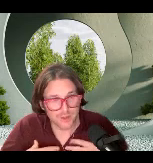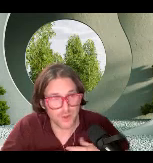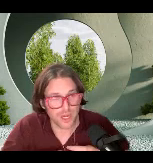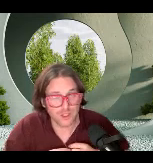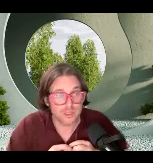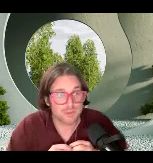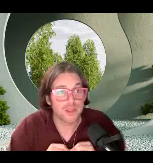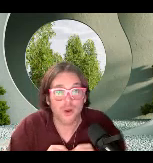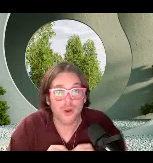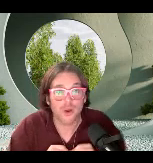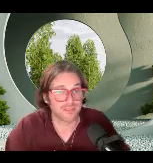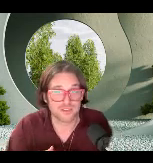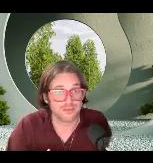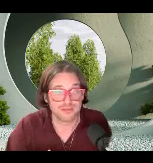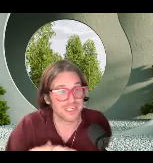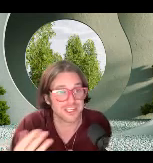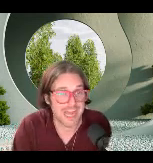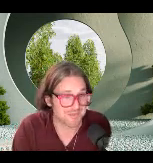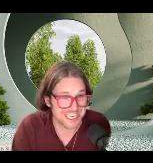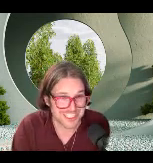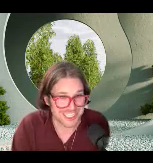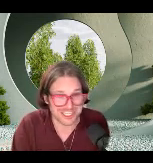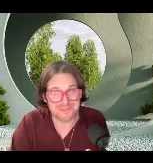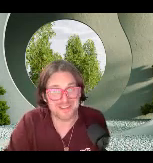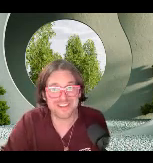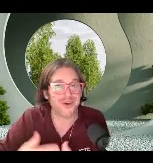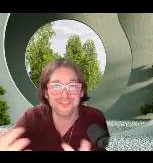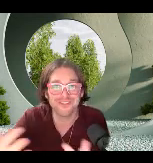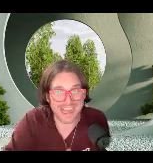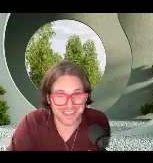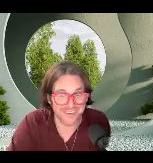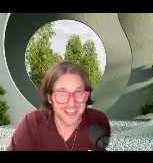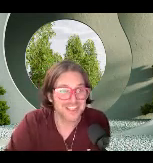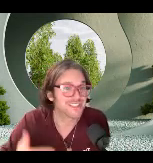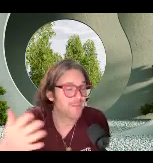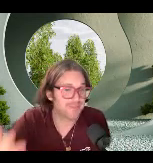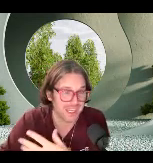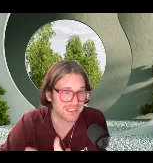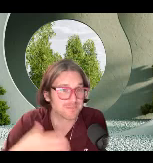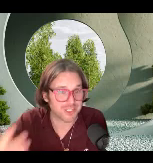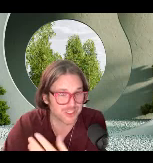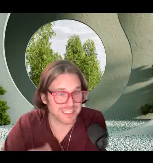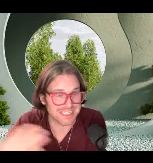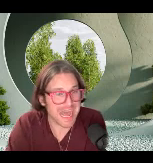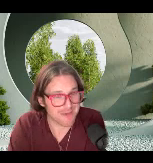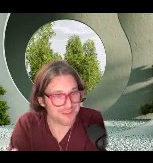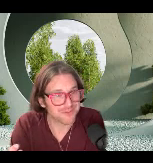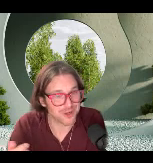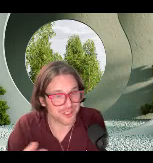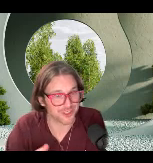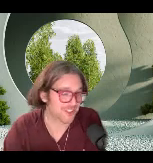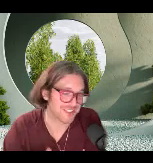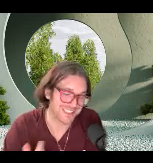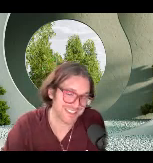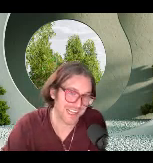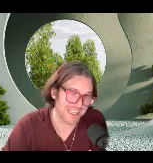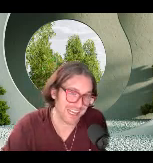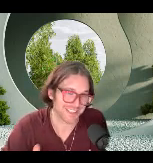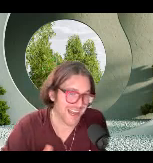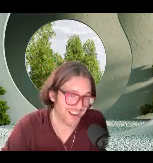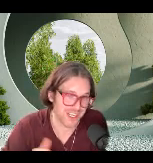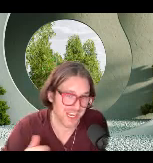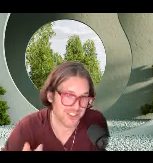through 12 where you would be notified if a student needed accommodation. You would be notified if something special needed to happen for your